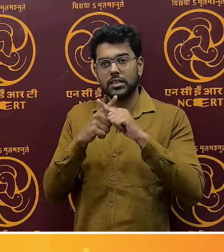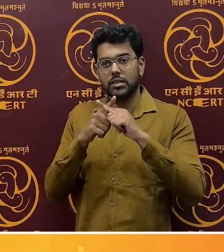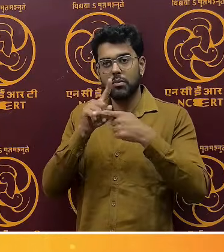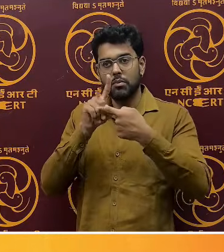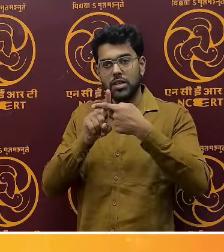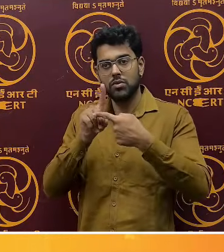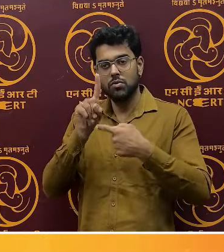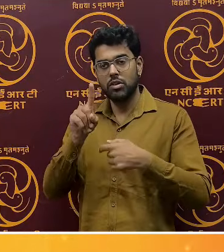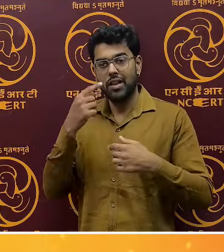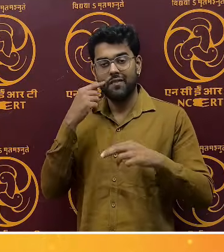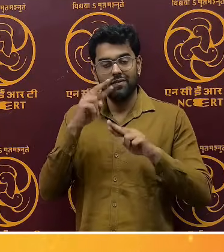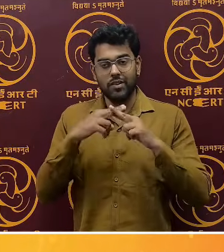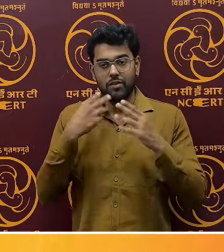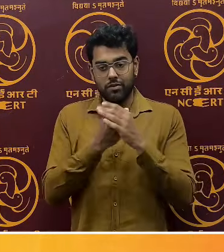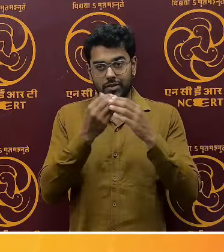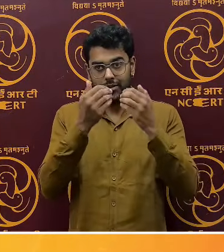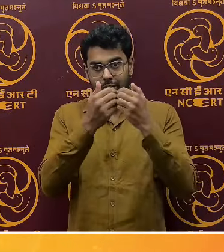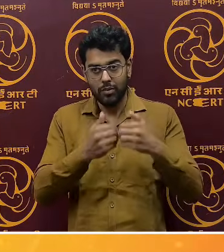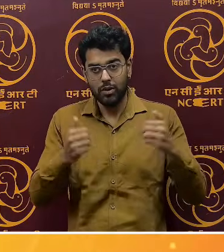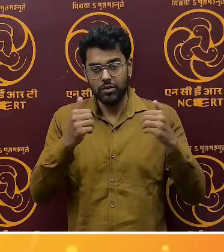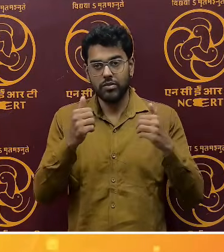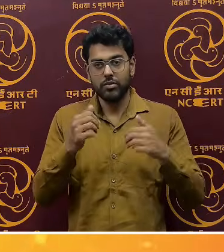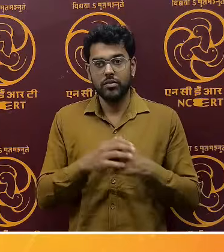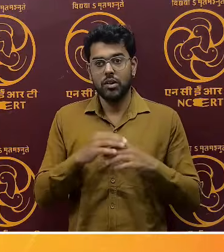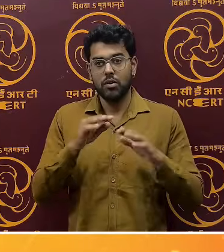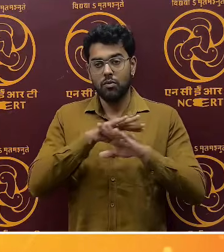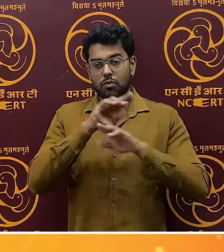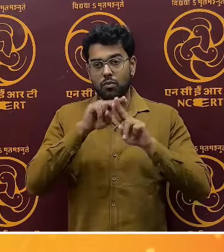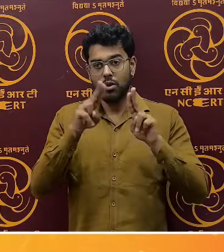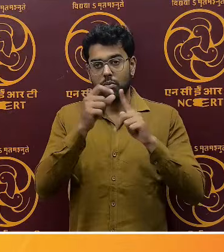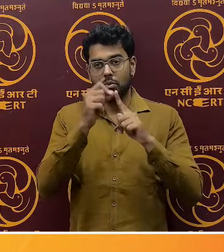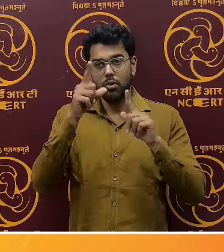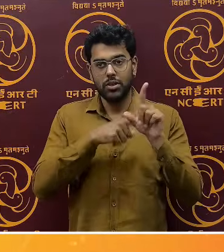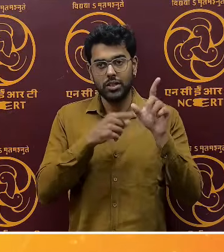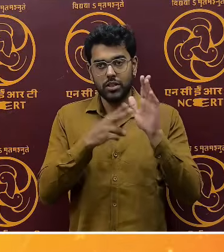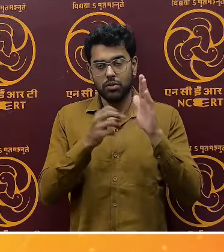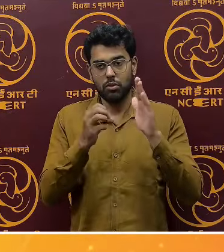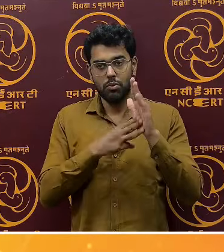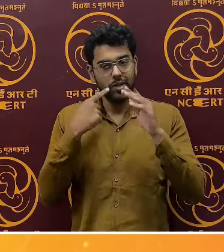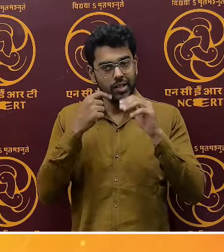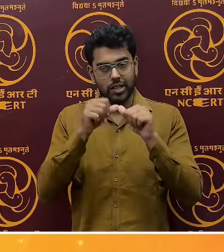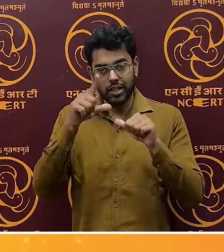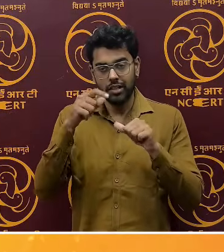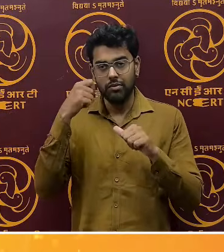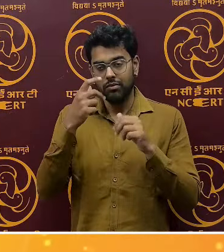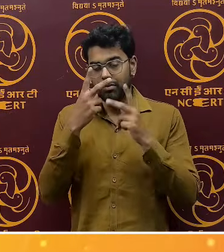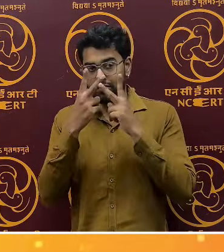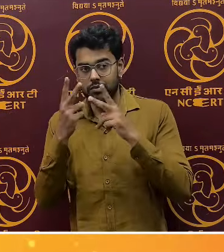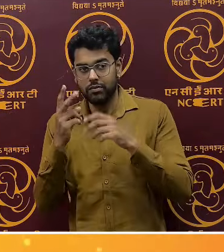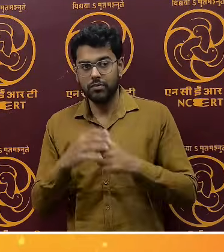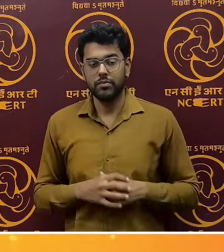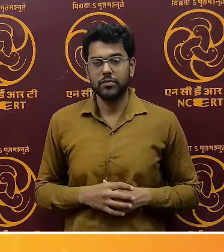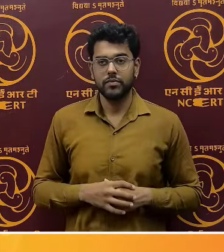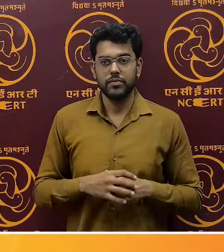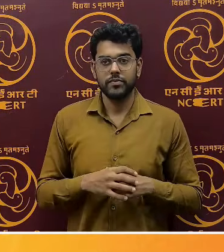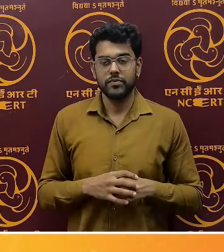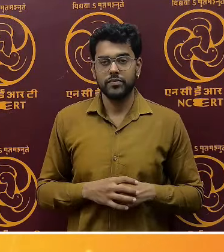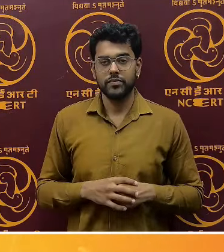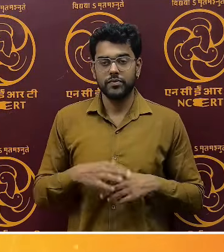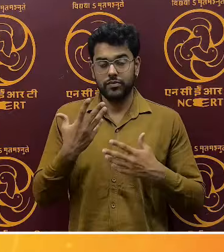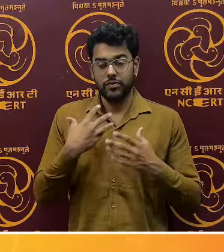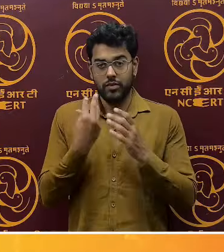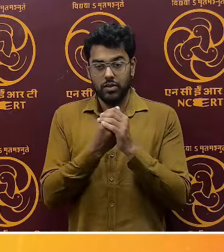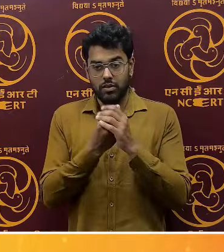have factorized, we have broken this polynomial like this graphically, you can see, and we have got